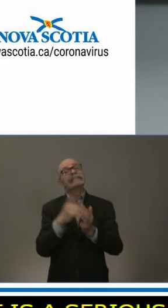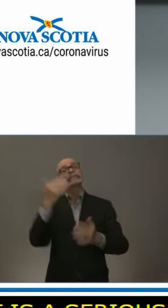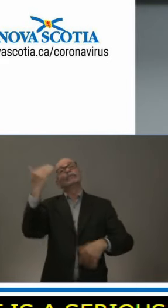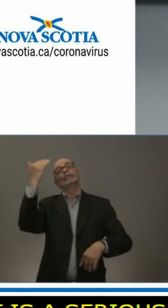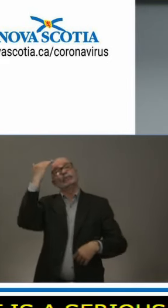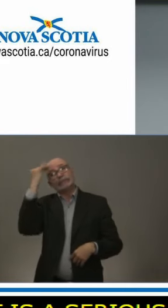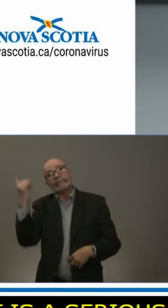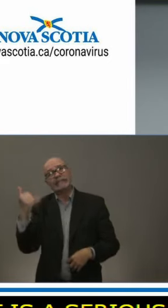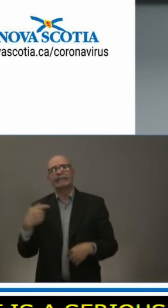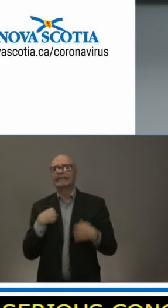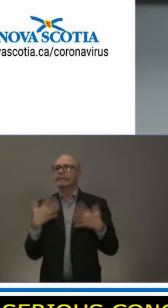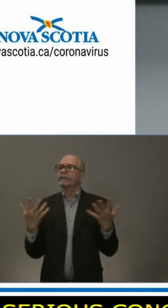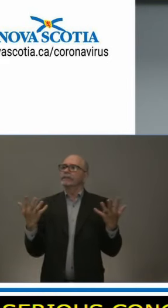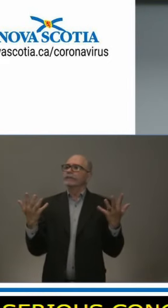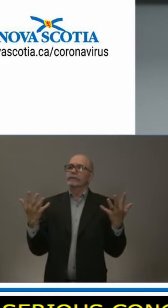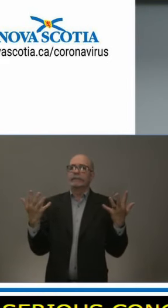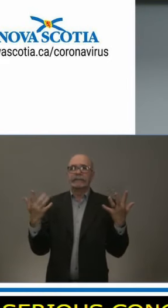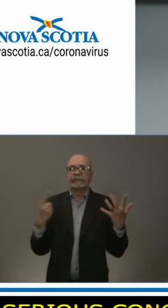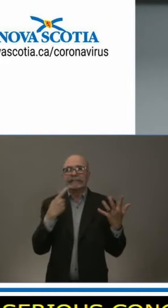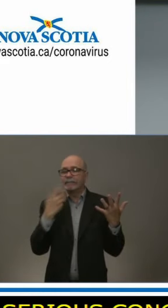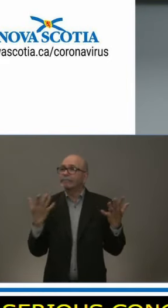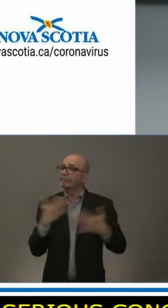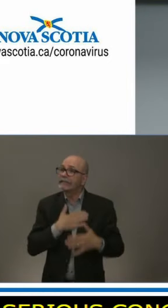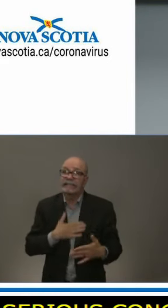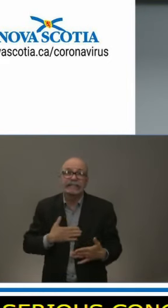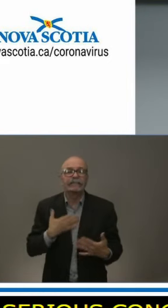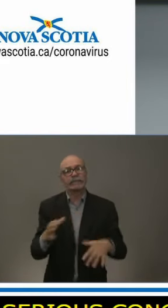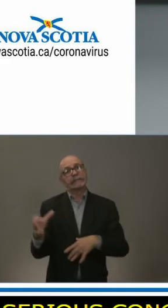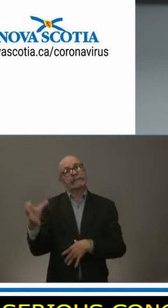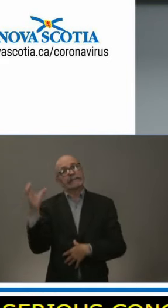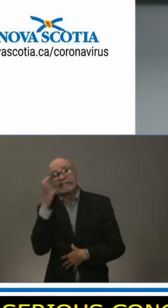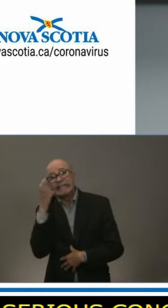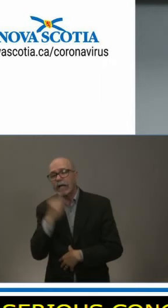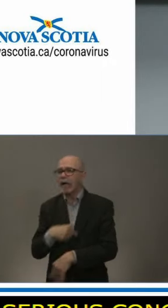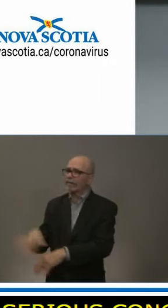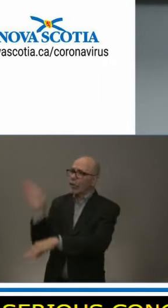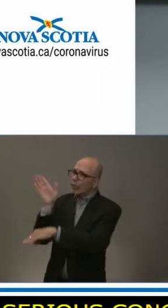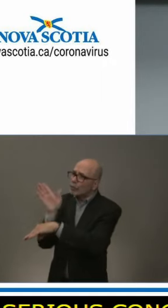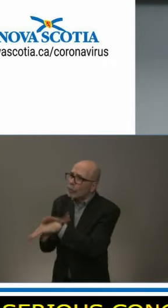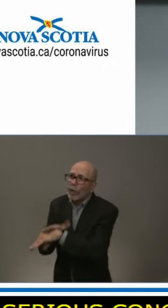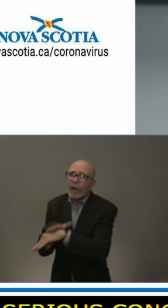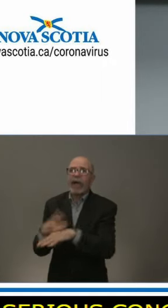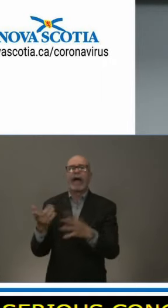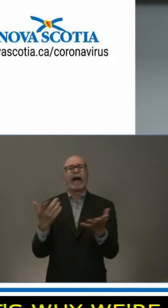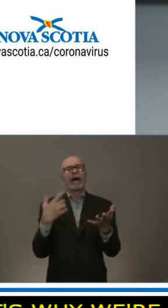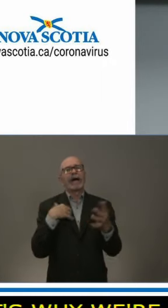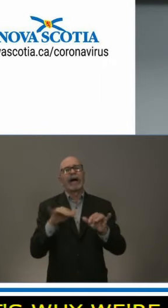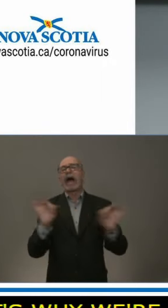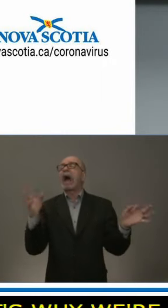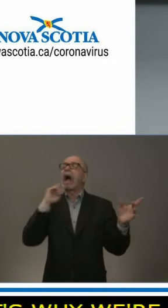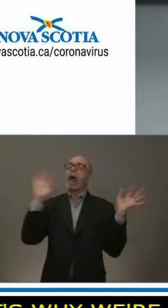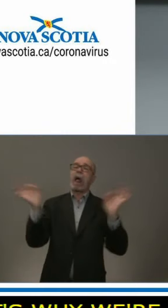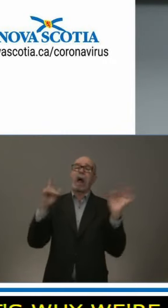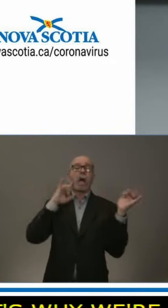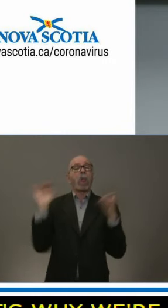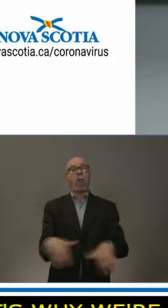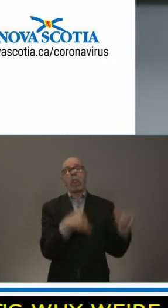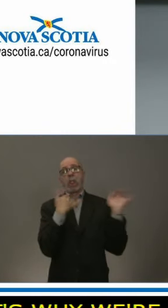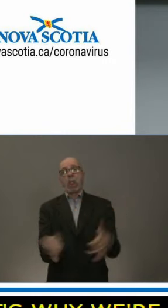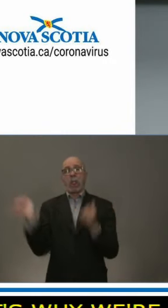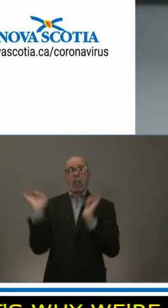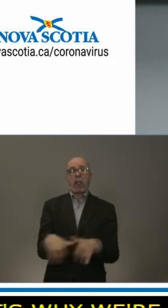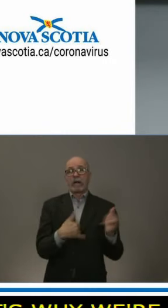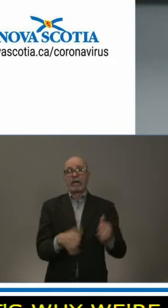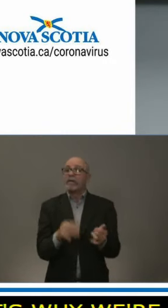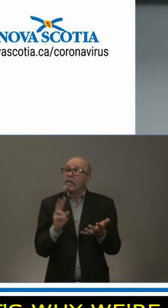we just did nothing and let COVID-19 blaze through our communities, it would be over soon, but we would